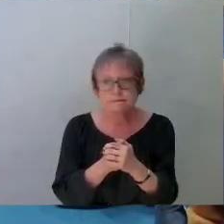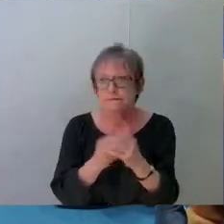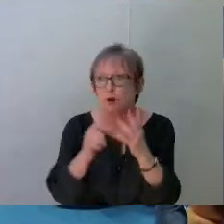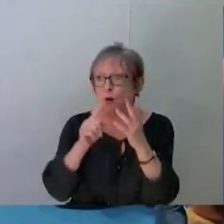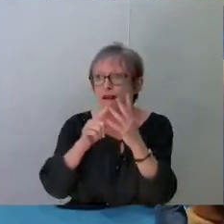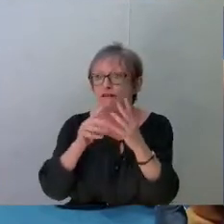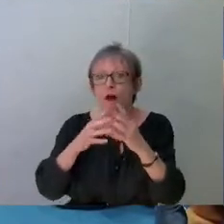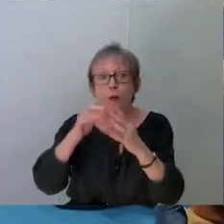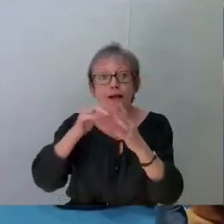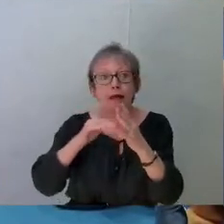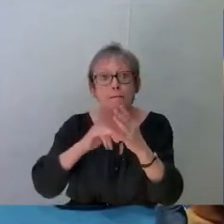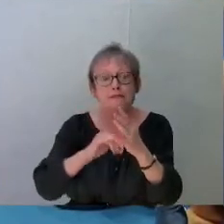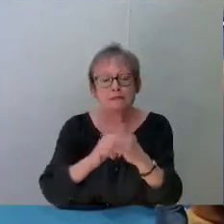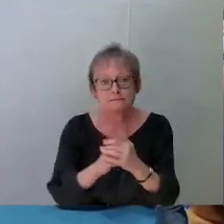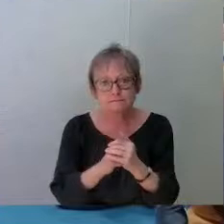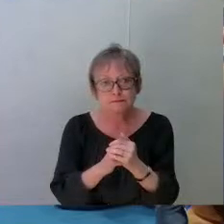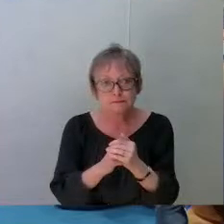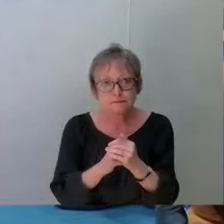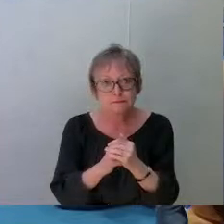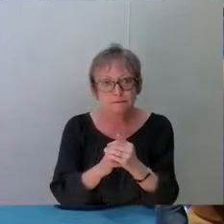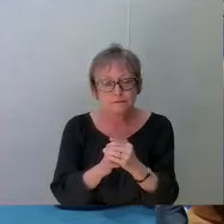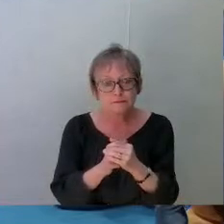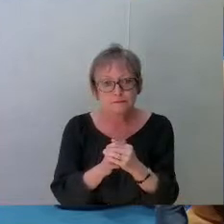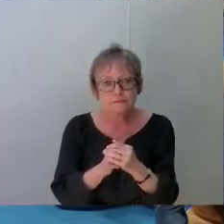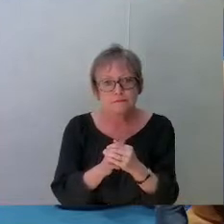Olivia Williams.